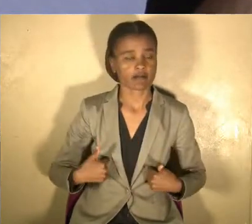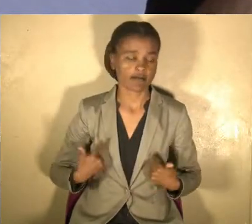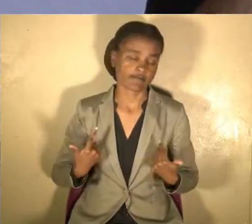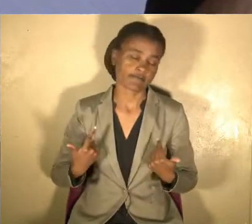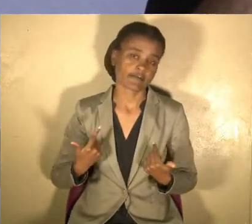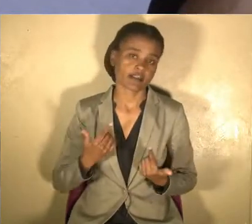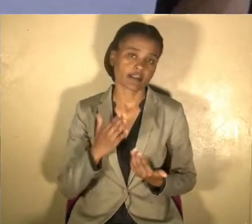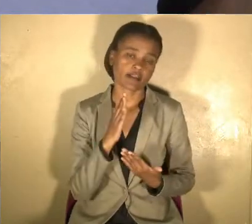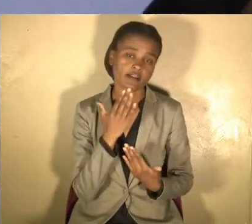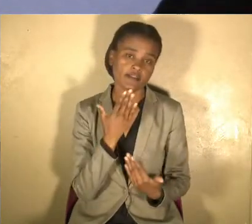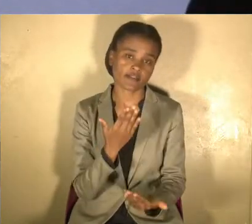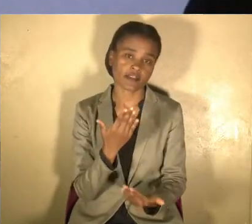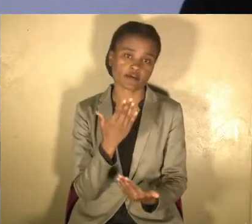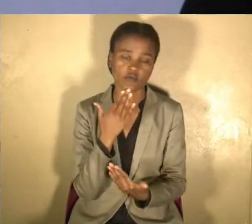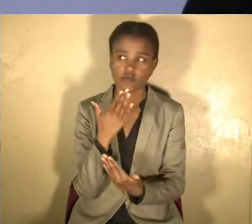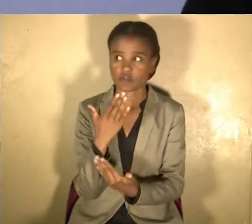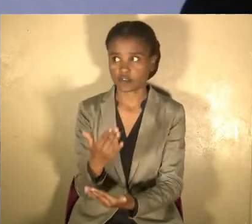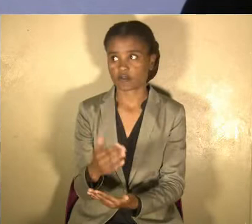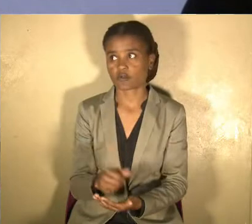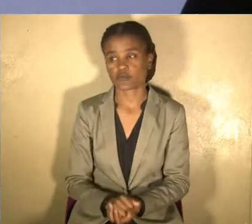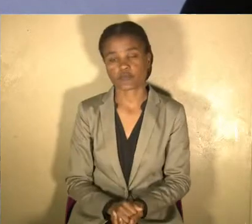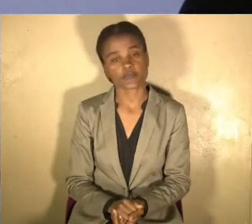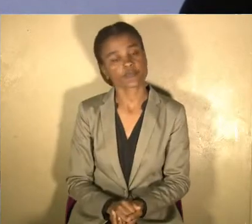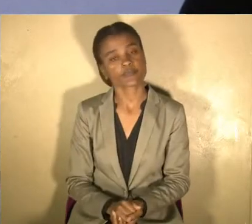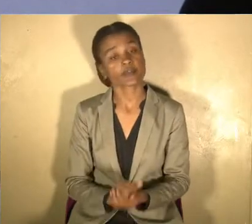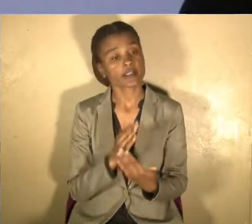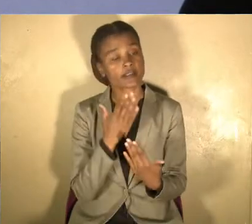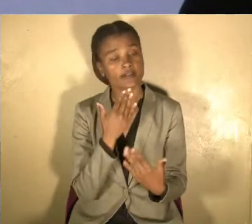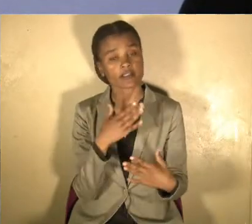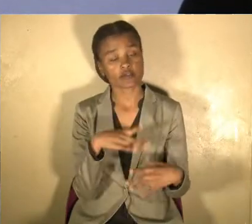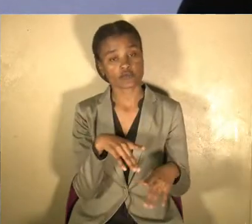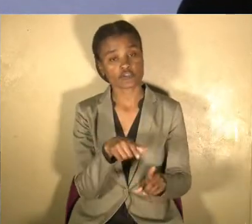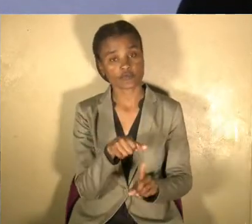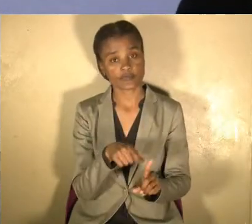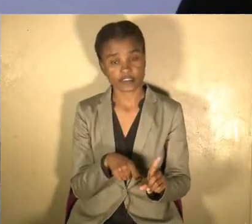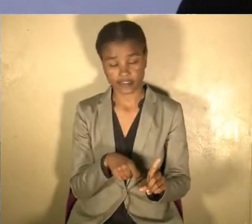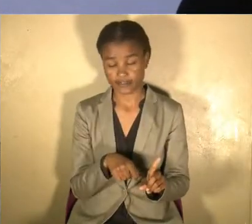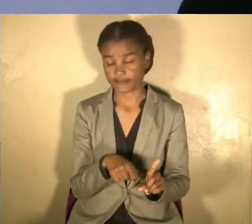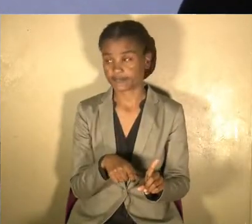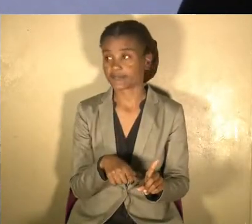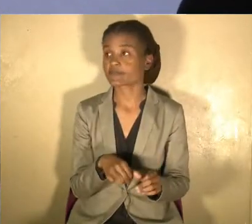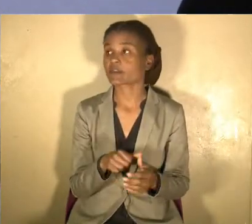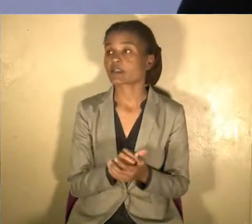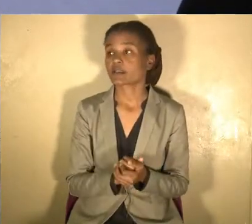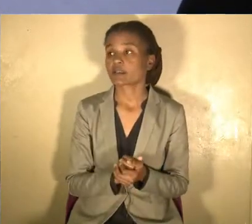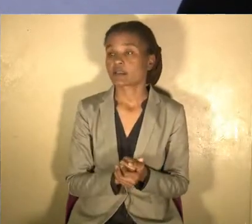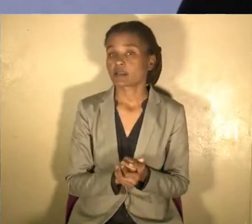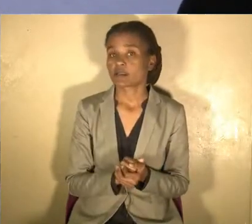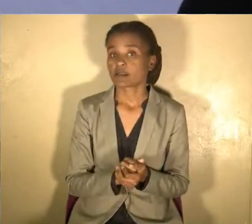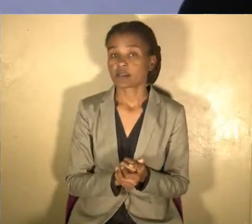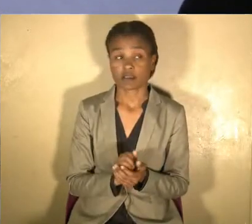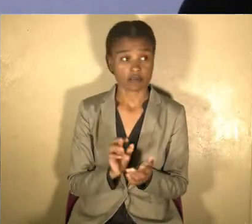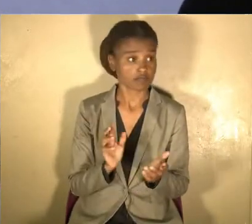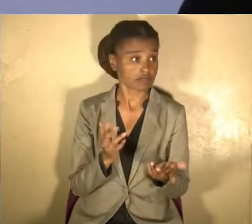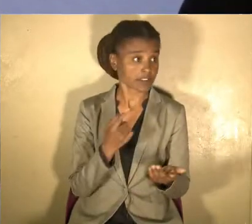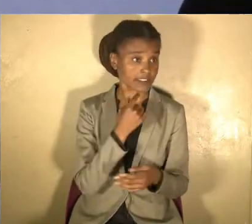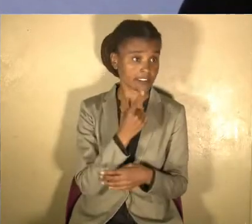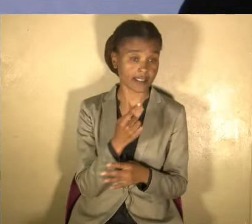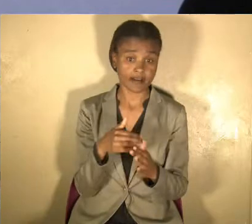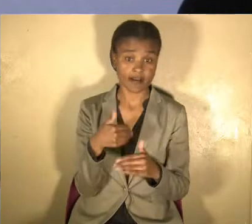thank you, Chairperson. But the city, after this